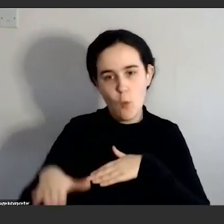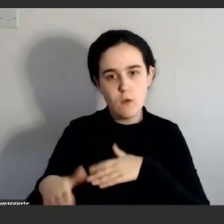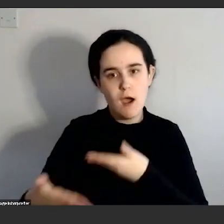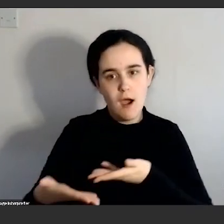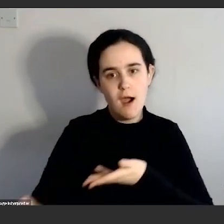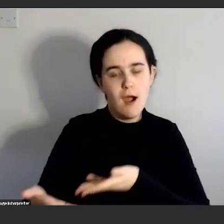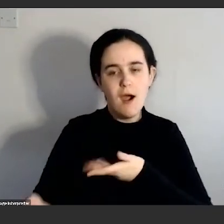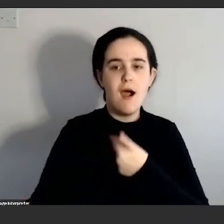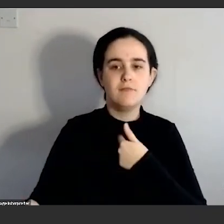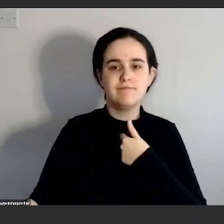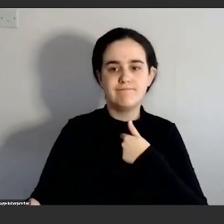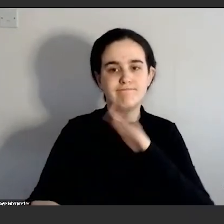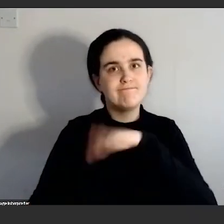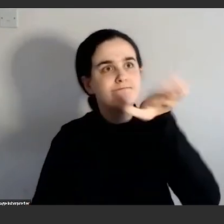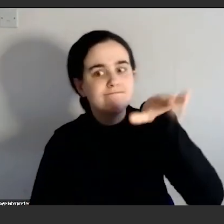I live.